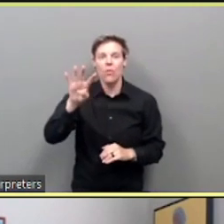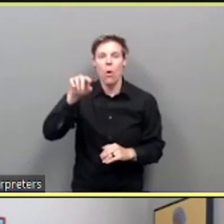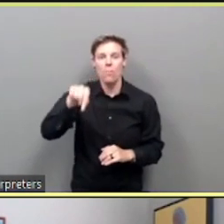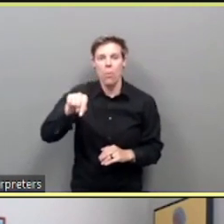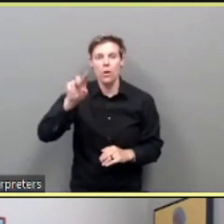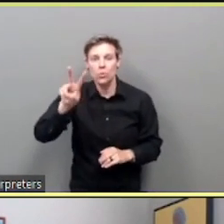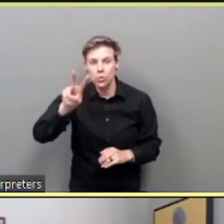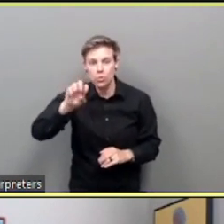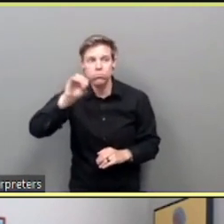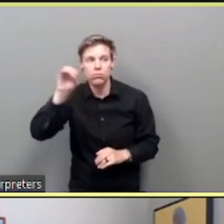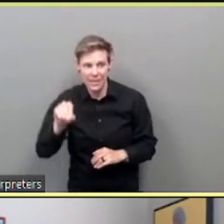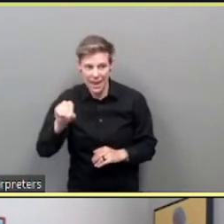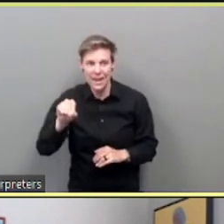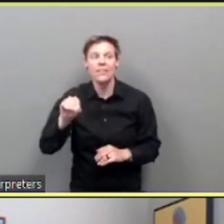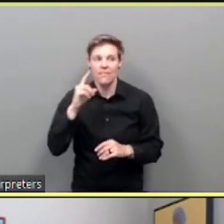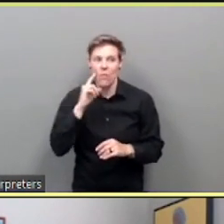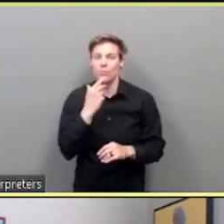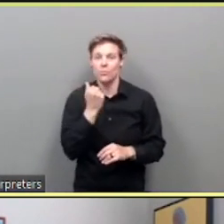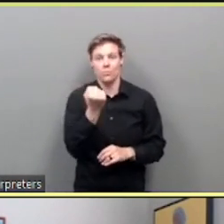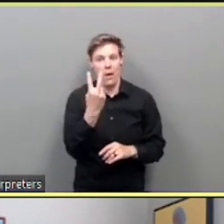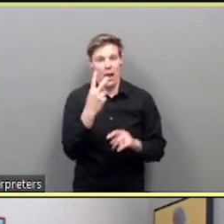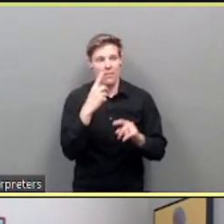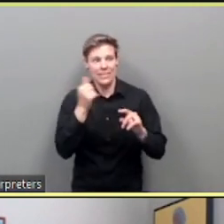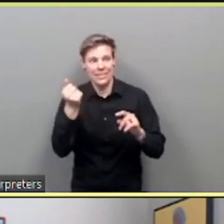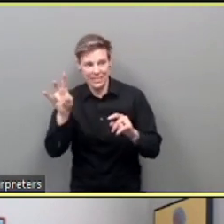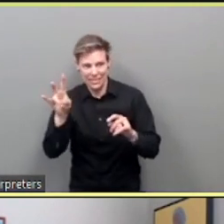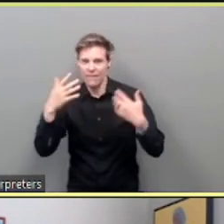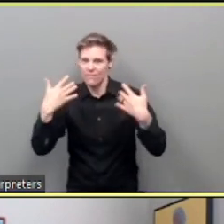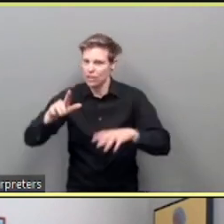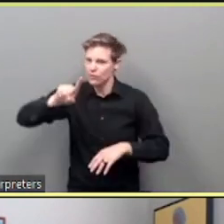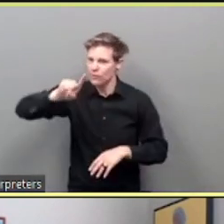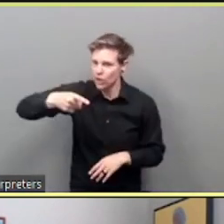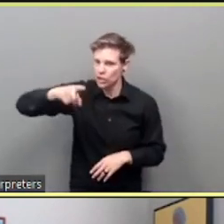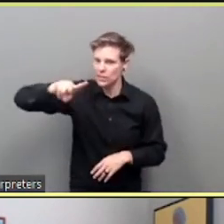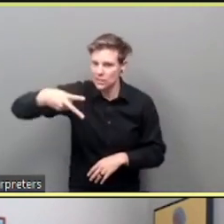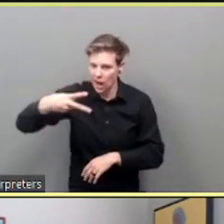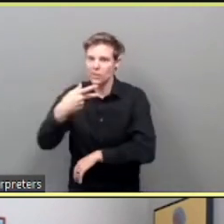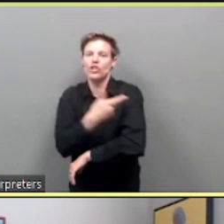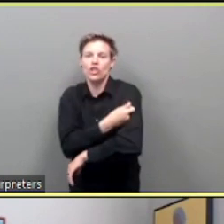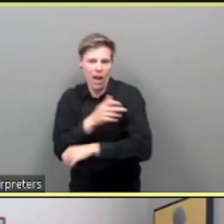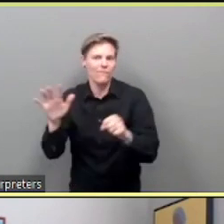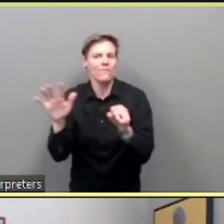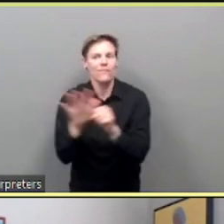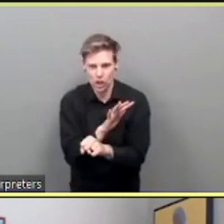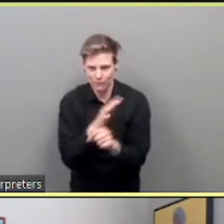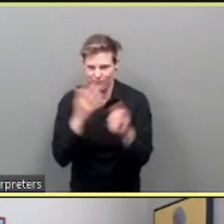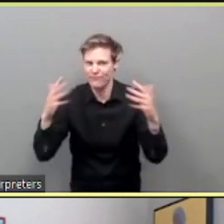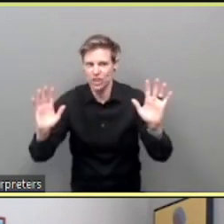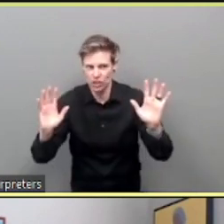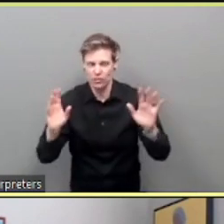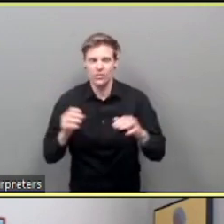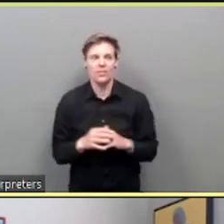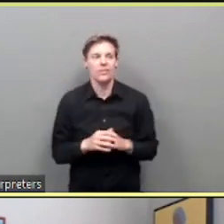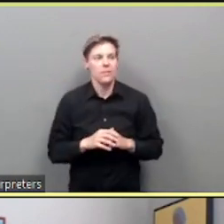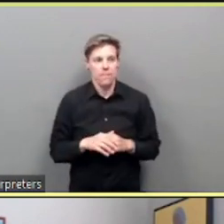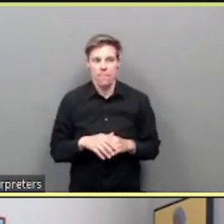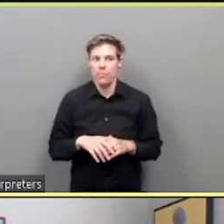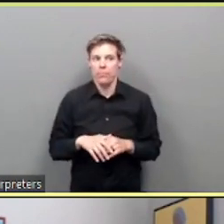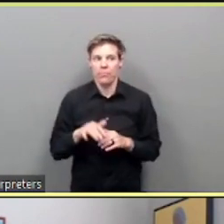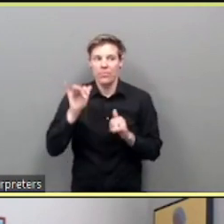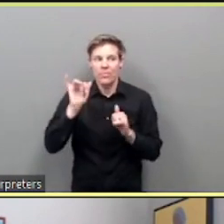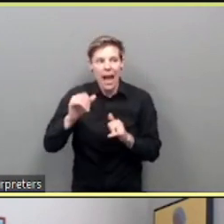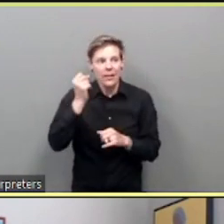to 17-year-olds fully vaccinated, and 63.7% with at least one dose. Once again, there's